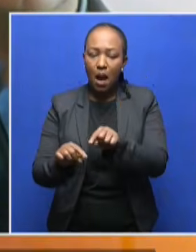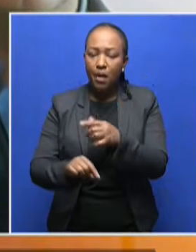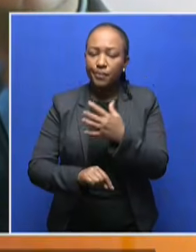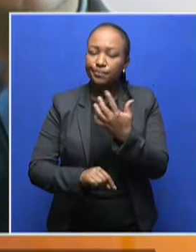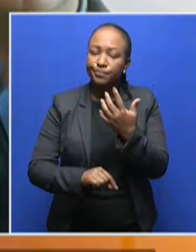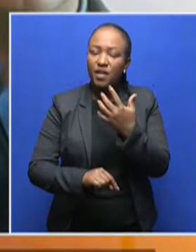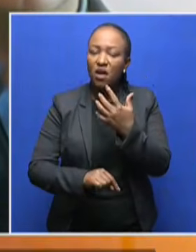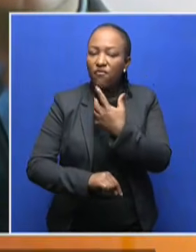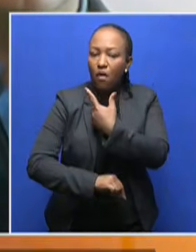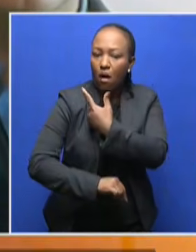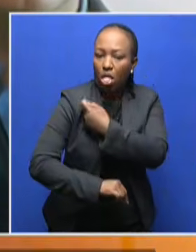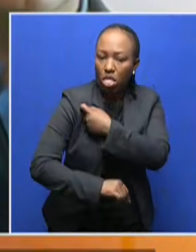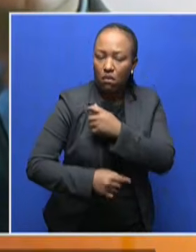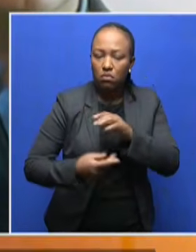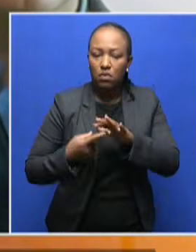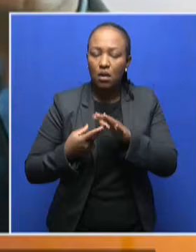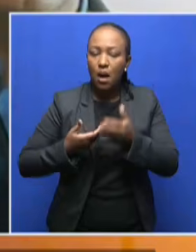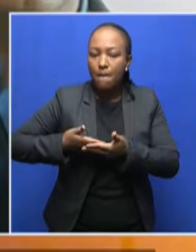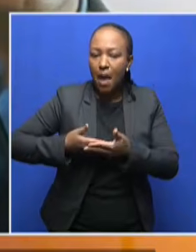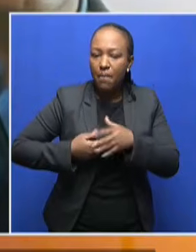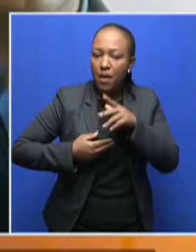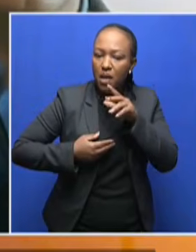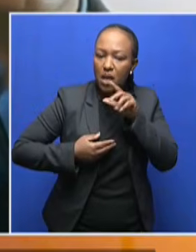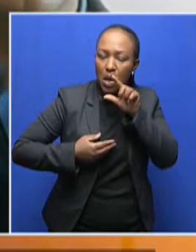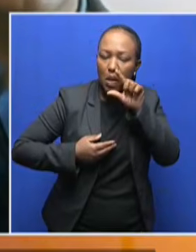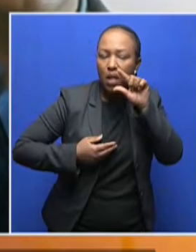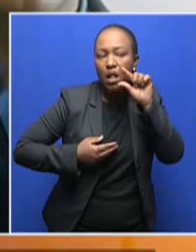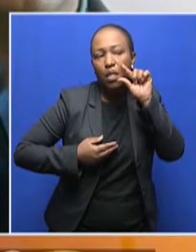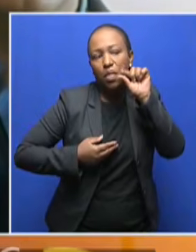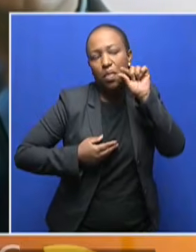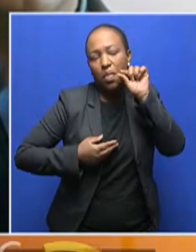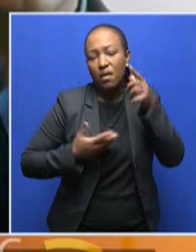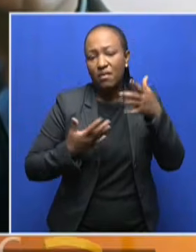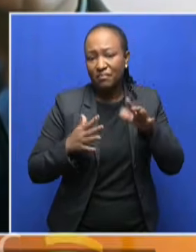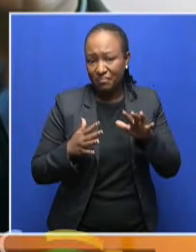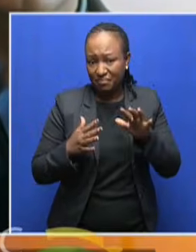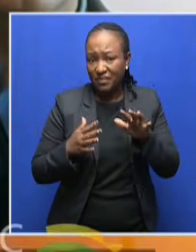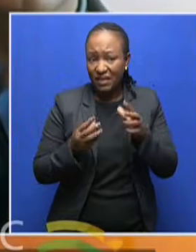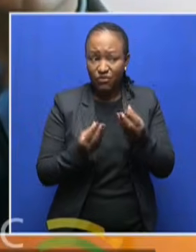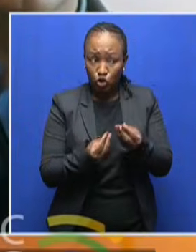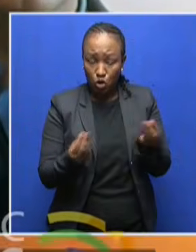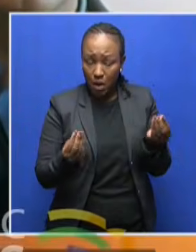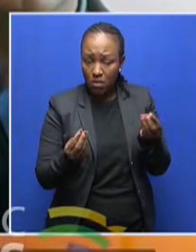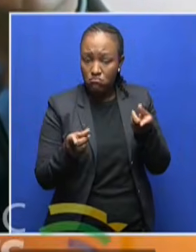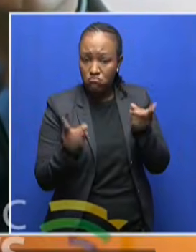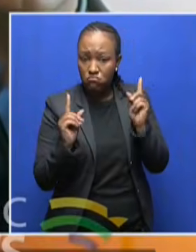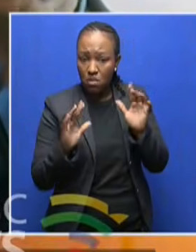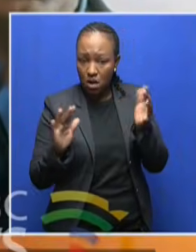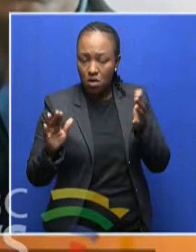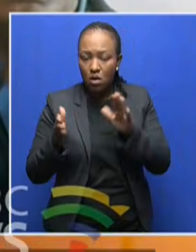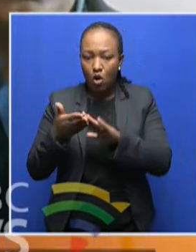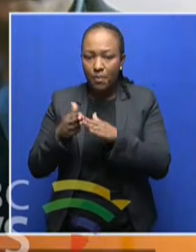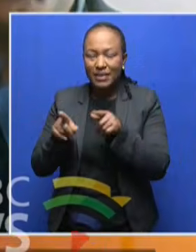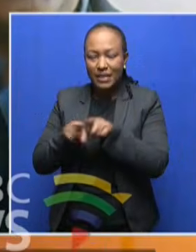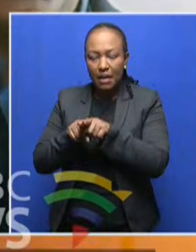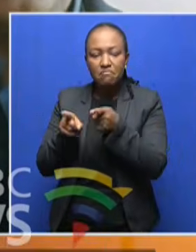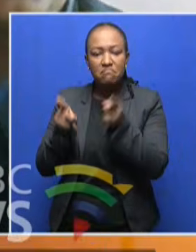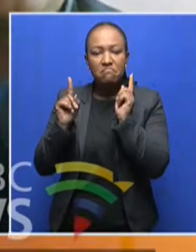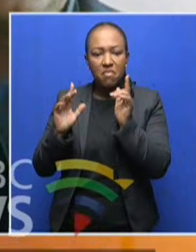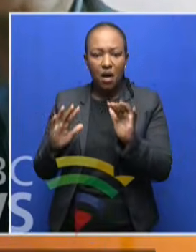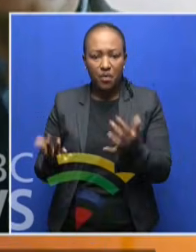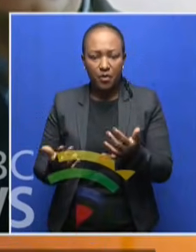danger of that, not just for the children themselves, but for society at large? Good morning,